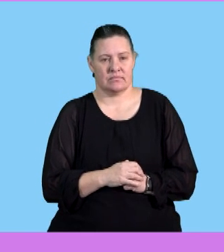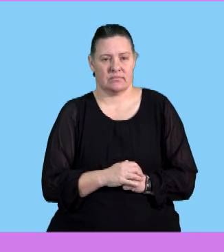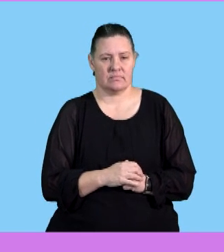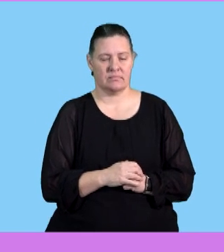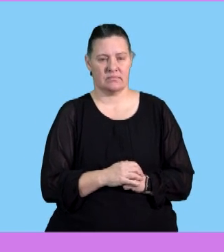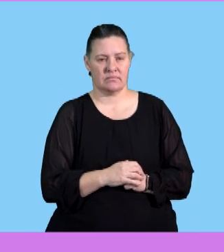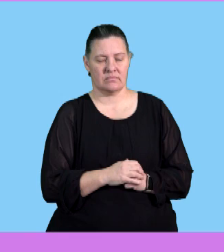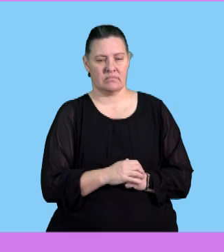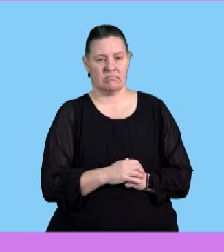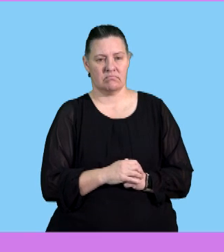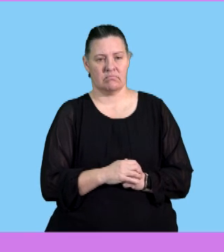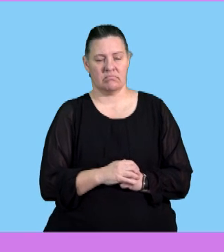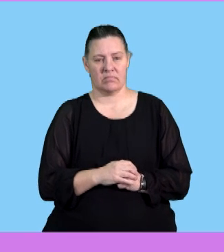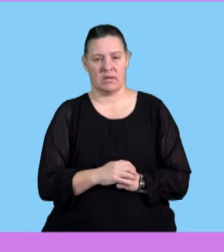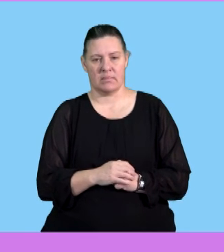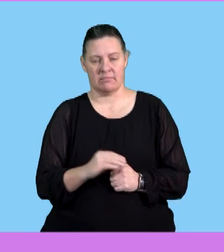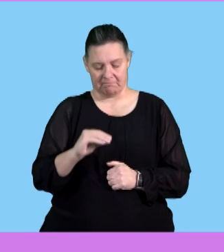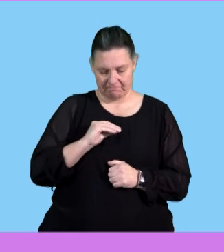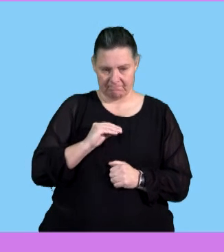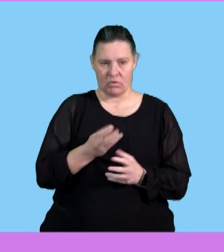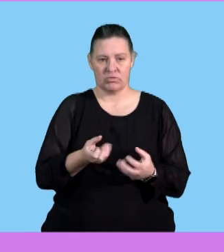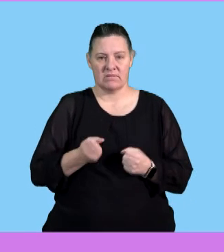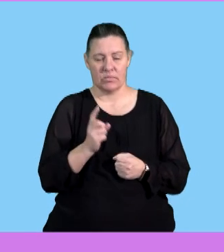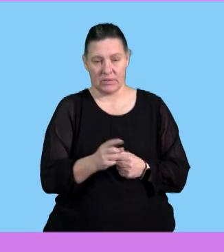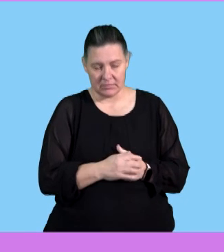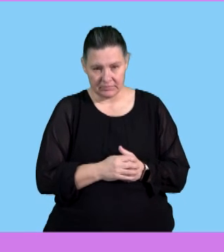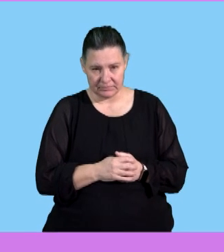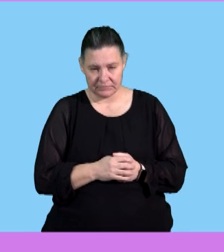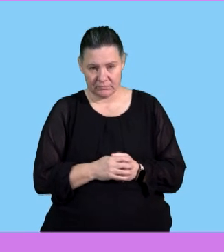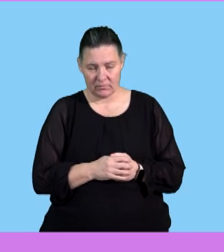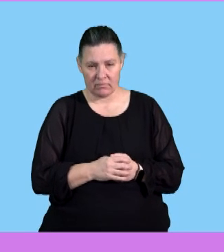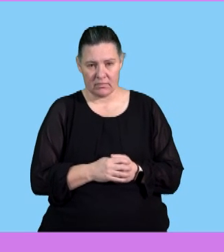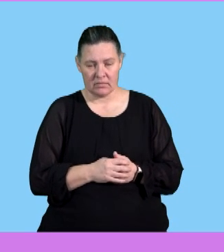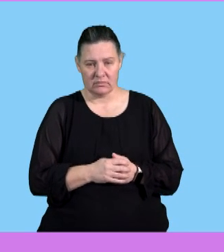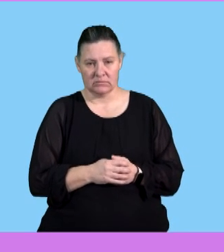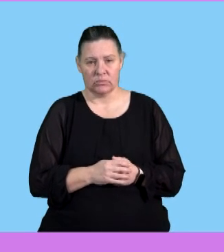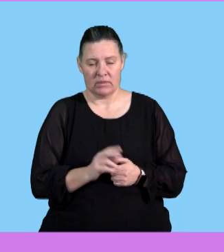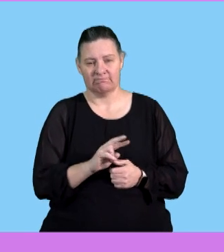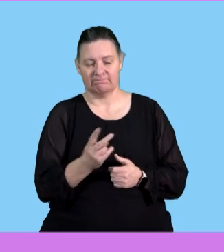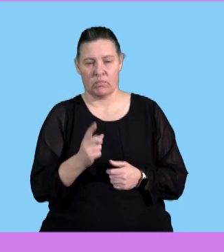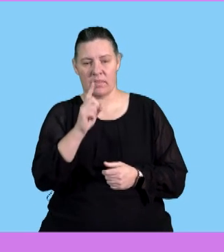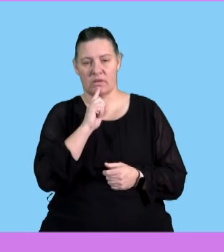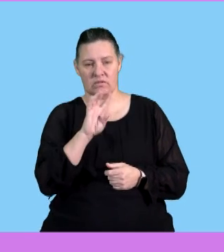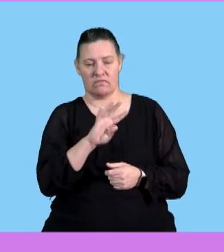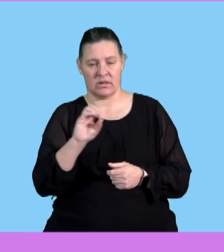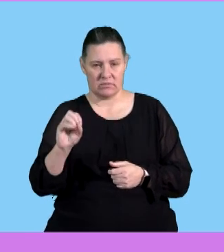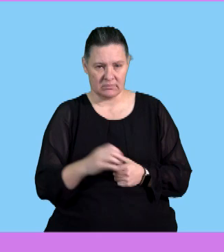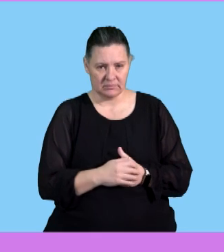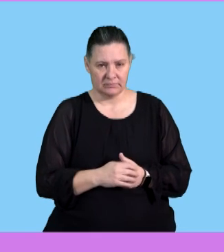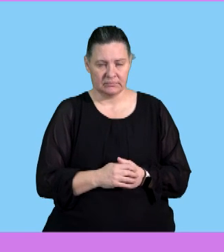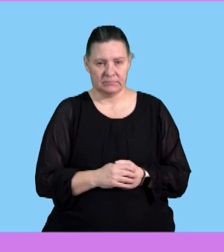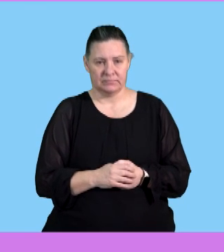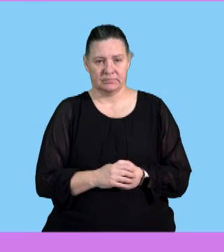British pound. So this is what you will be receiving when you are converting 1,400